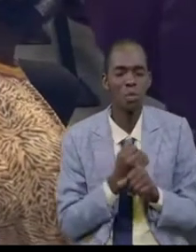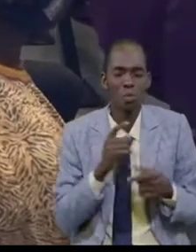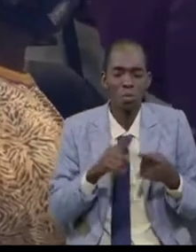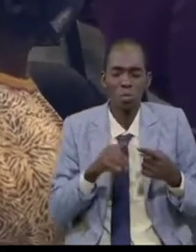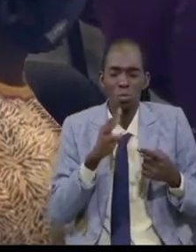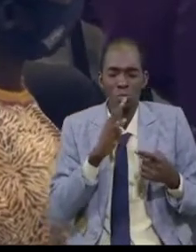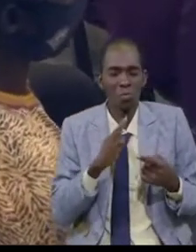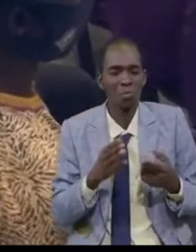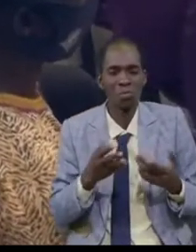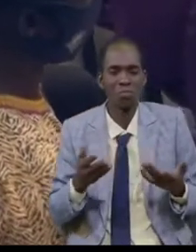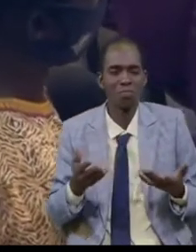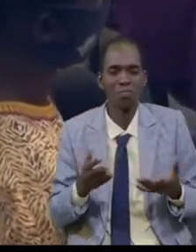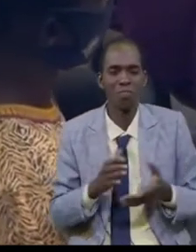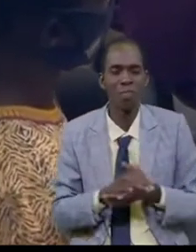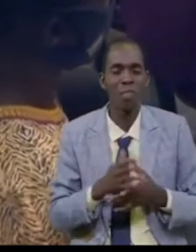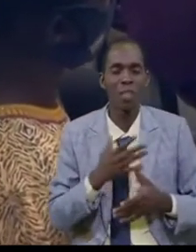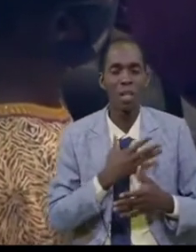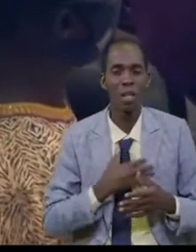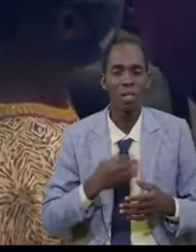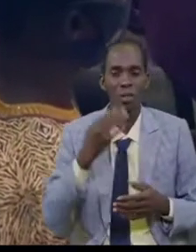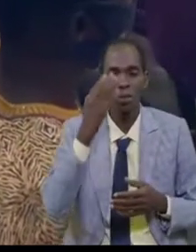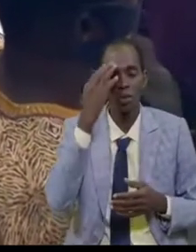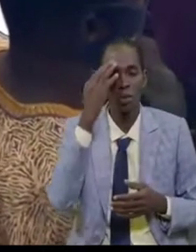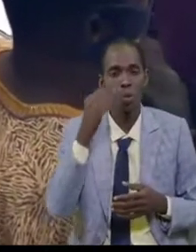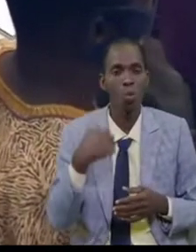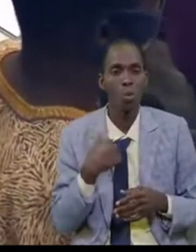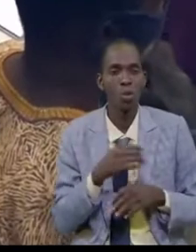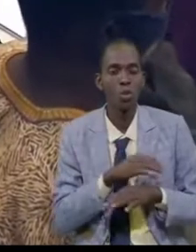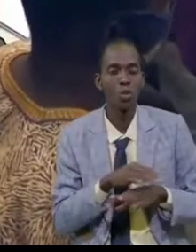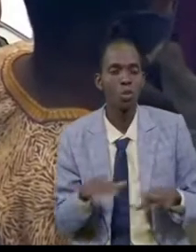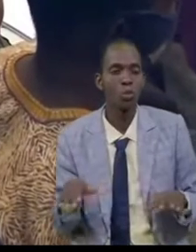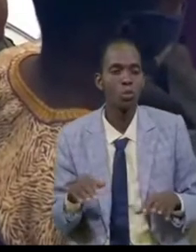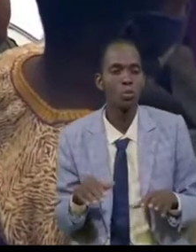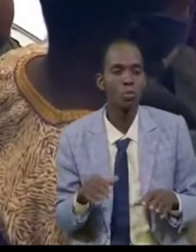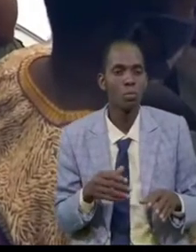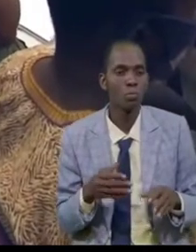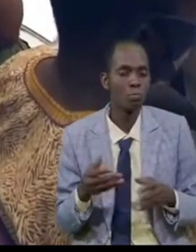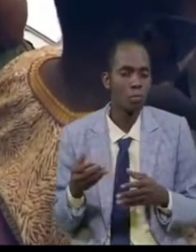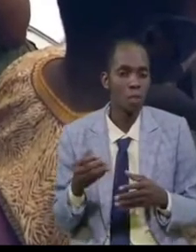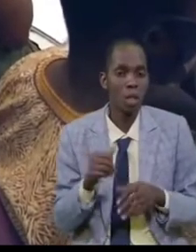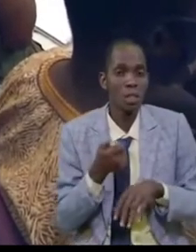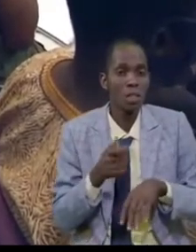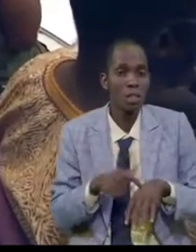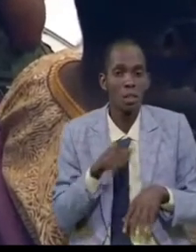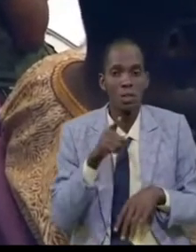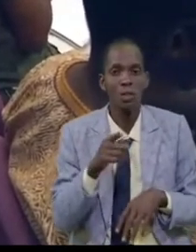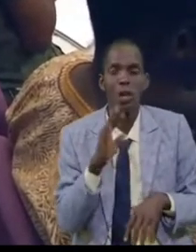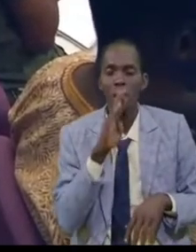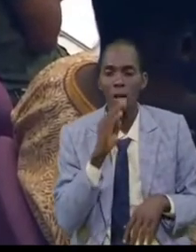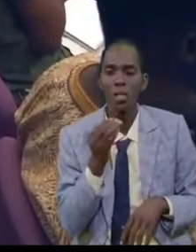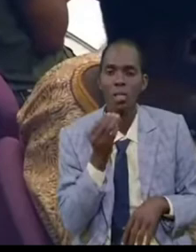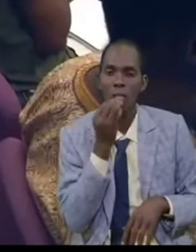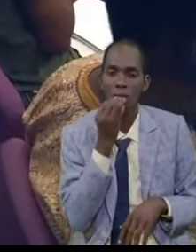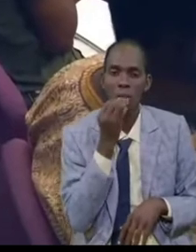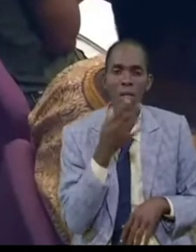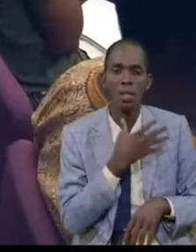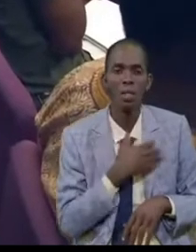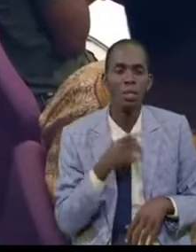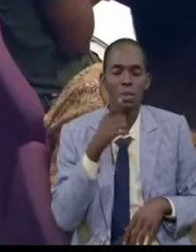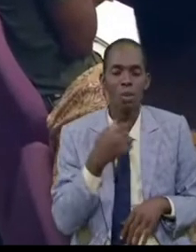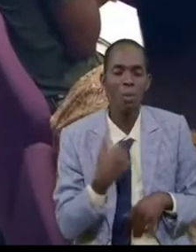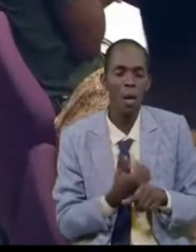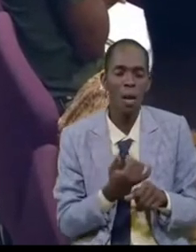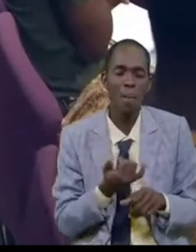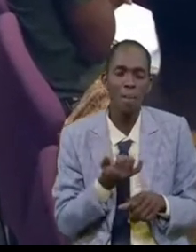area feeble. But you know, we don't pull out the tooth anytime you're eating and you bite your tongue or